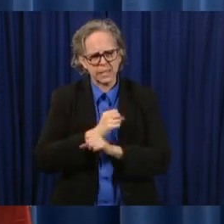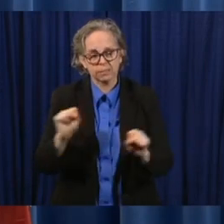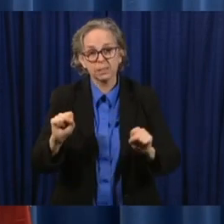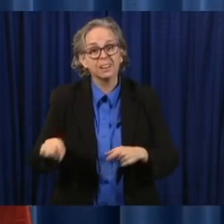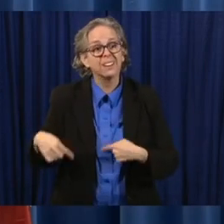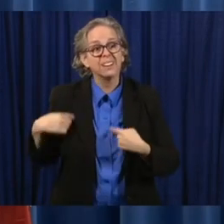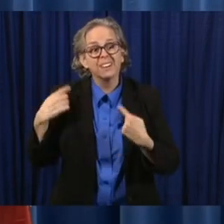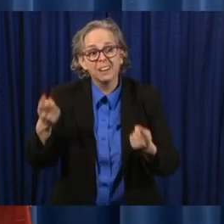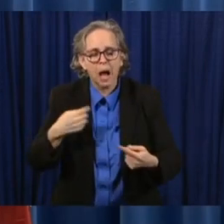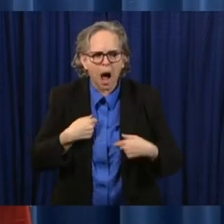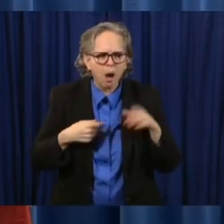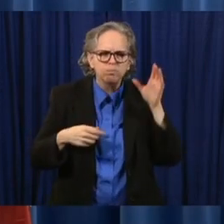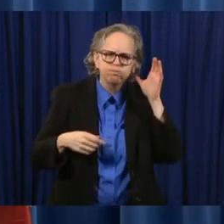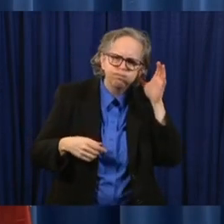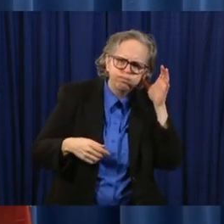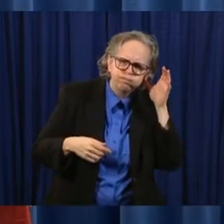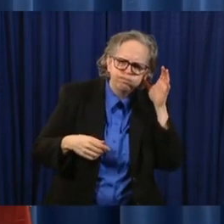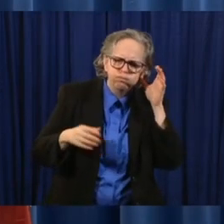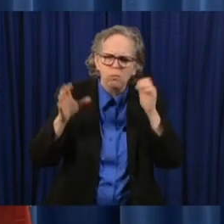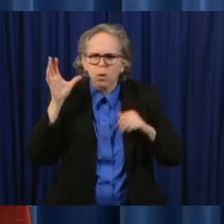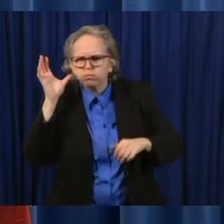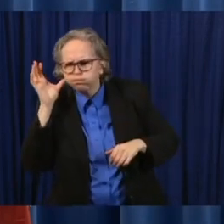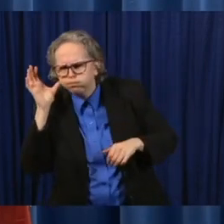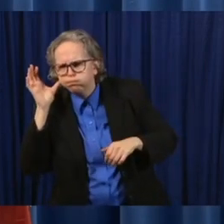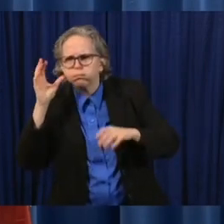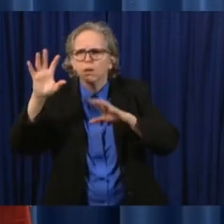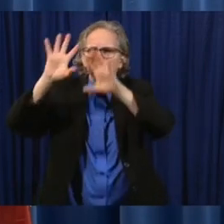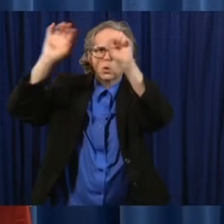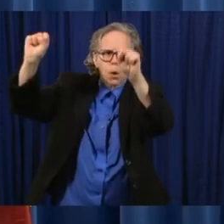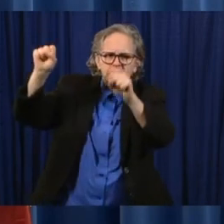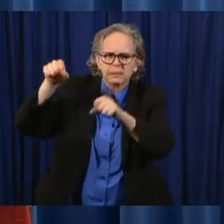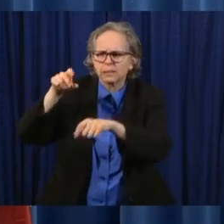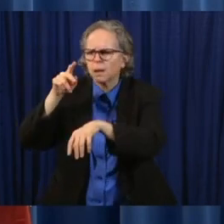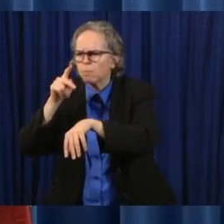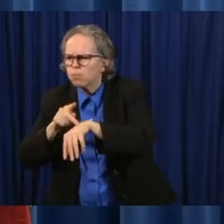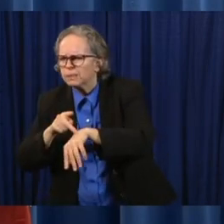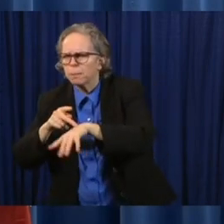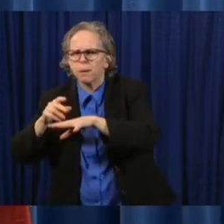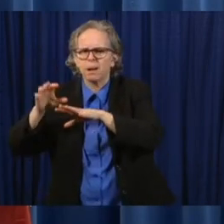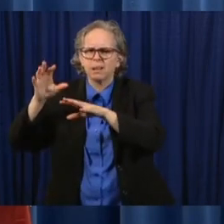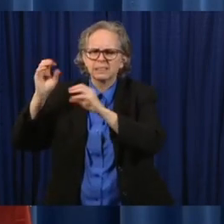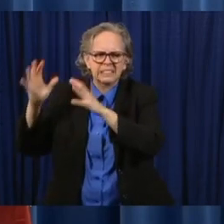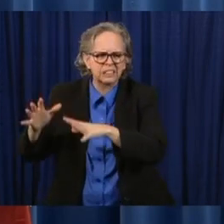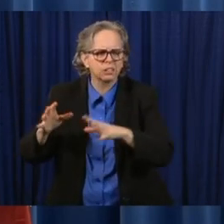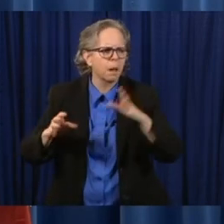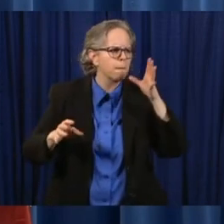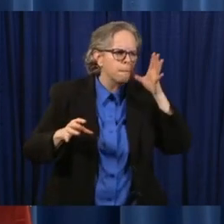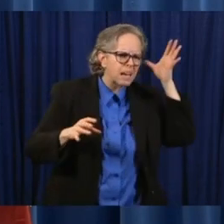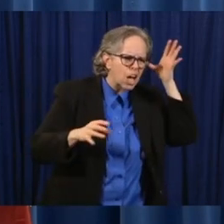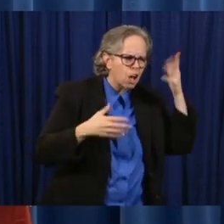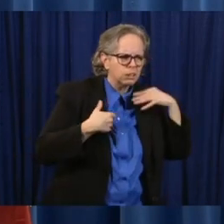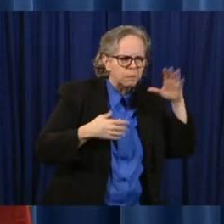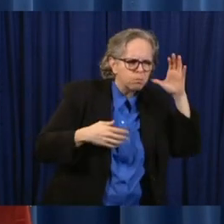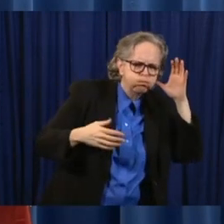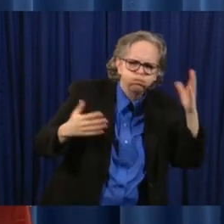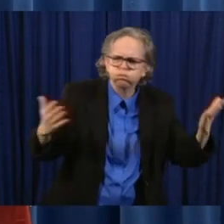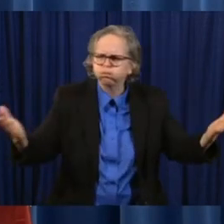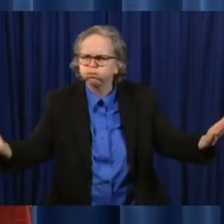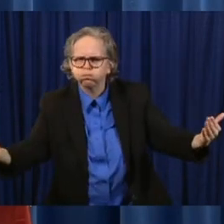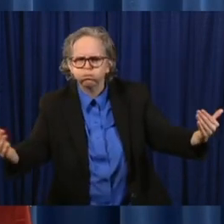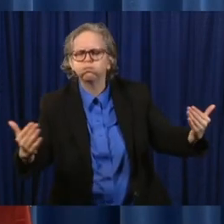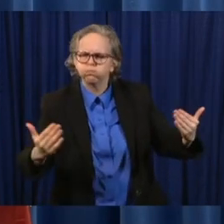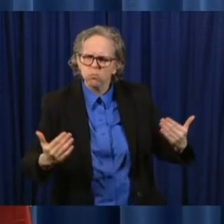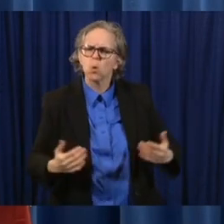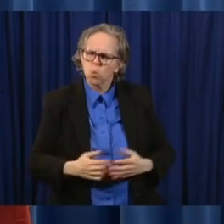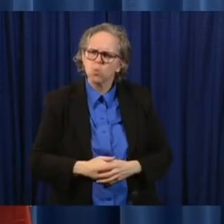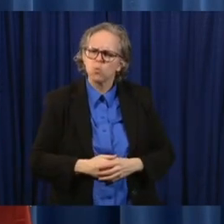to superintendents, as I talk to parents, I just want to mention different